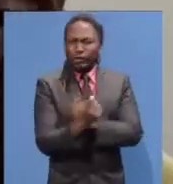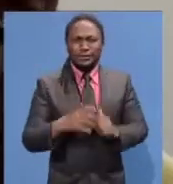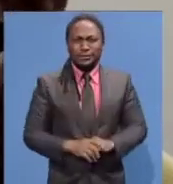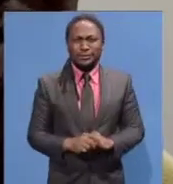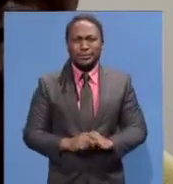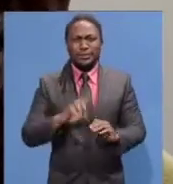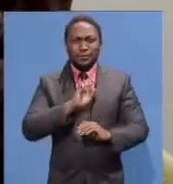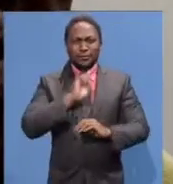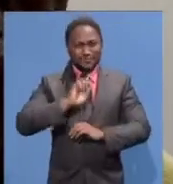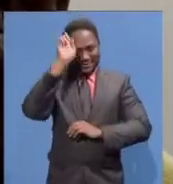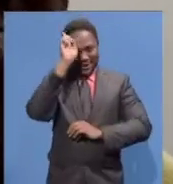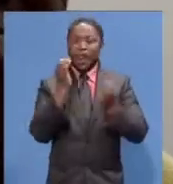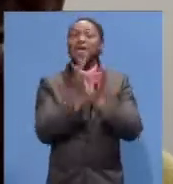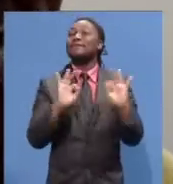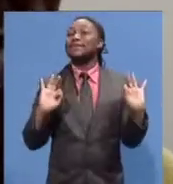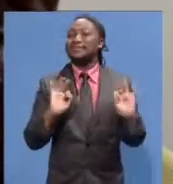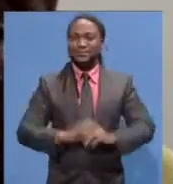ngoku ngisakhathazekile.